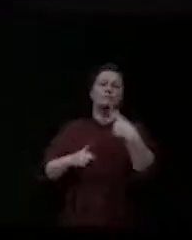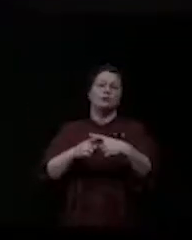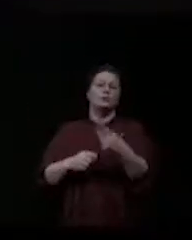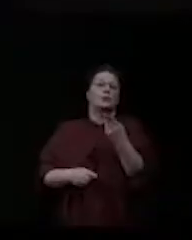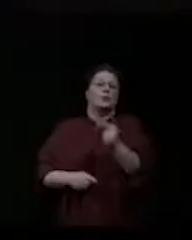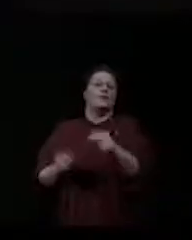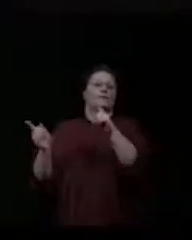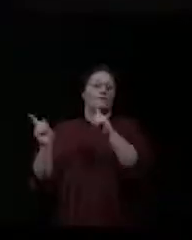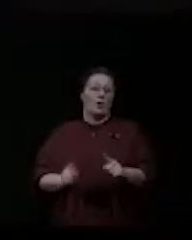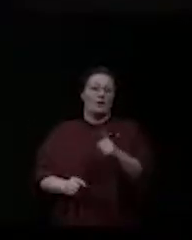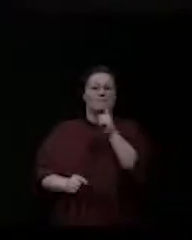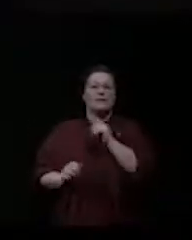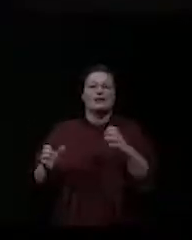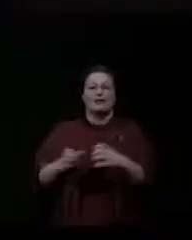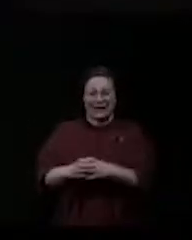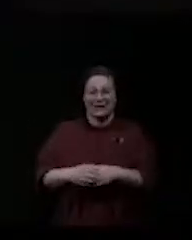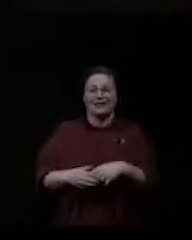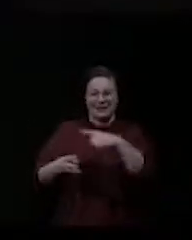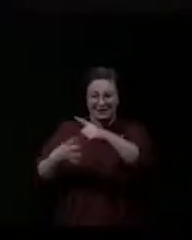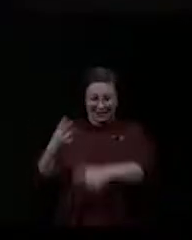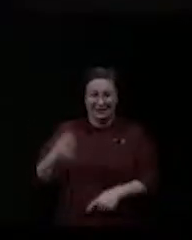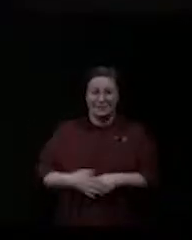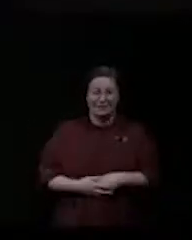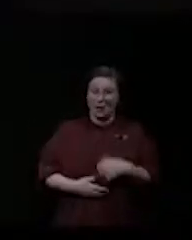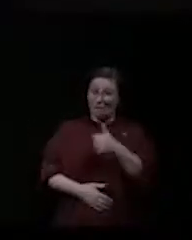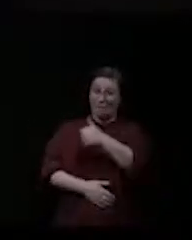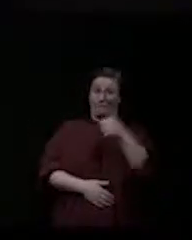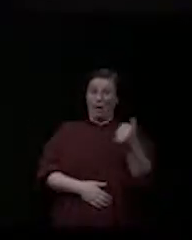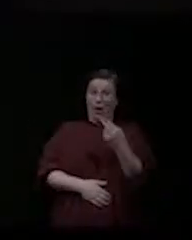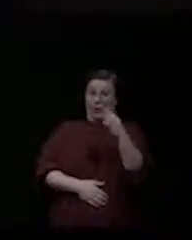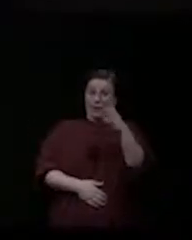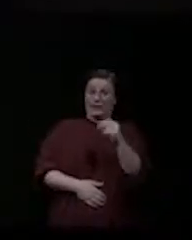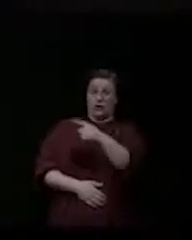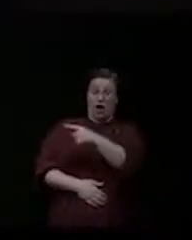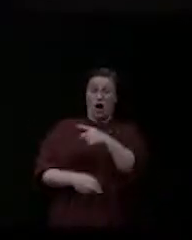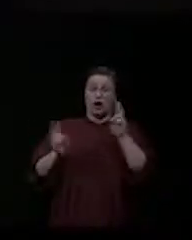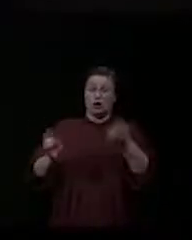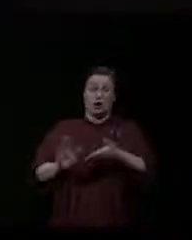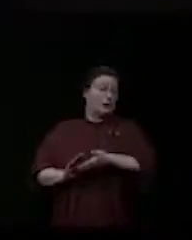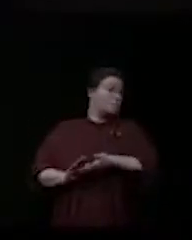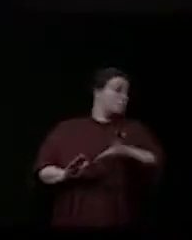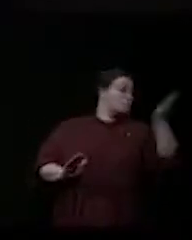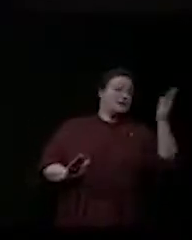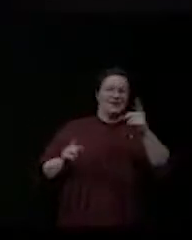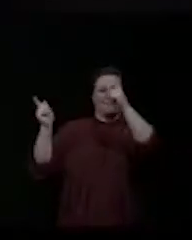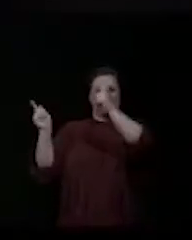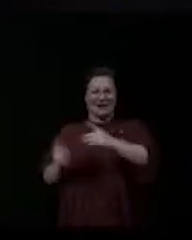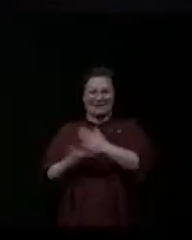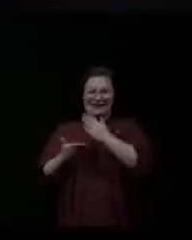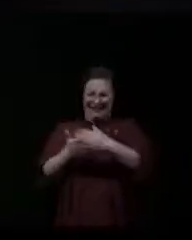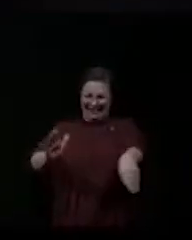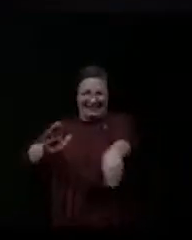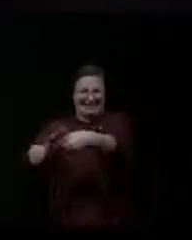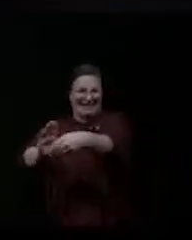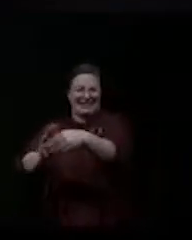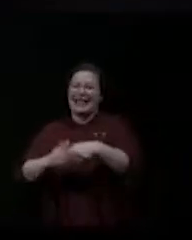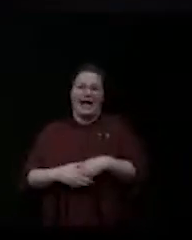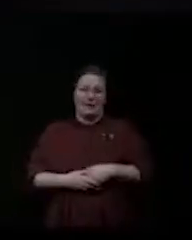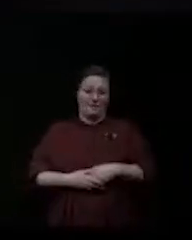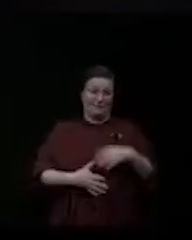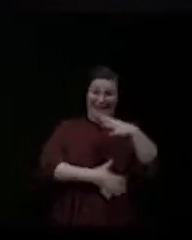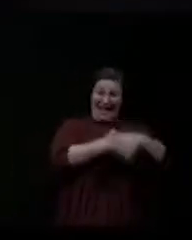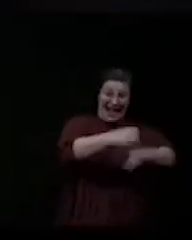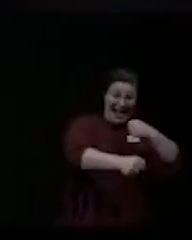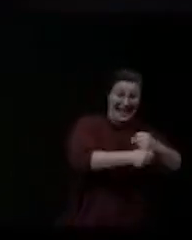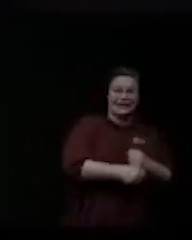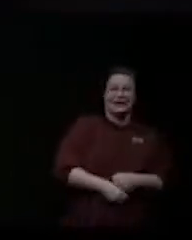minorities. But it is not just the US that is turning away from human rights funding. The UK,